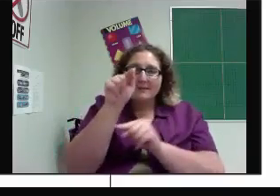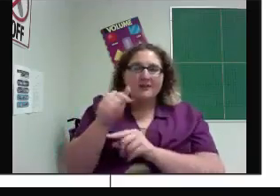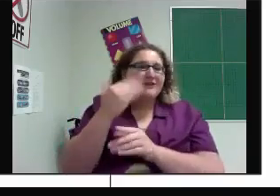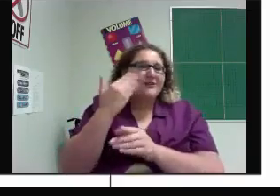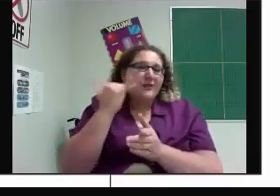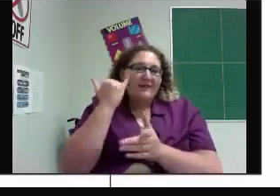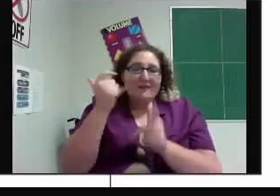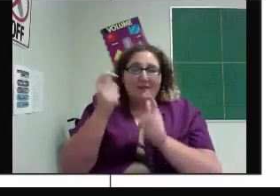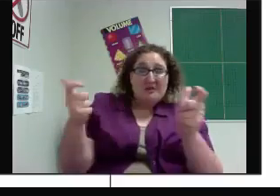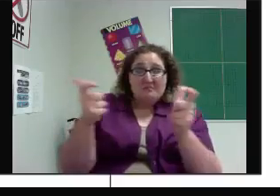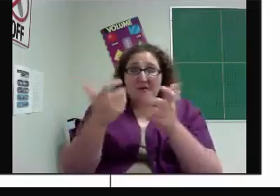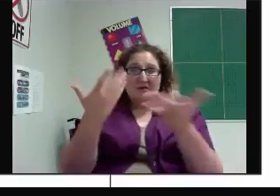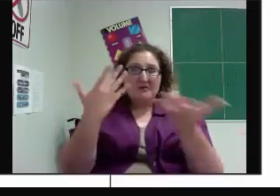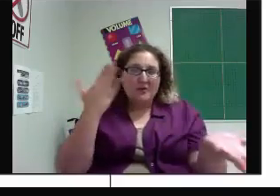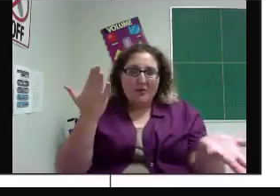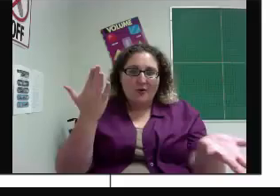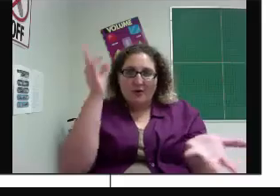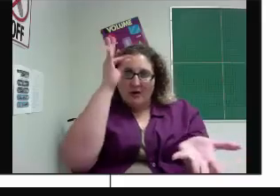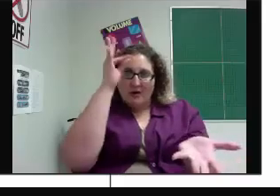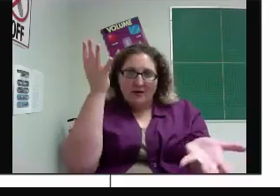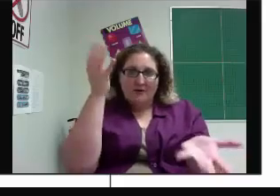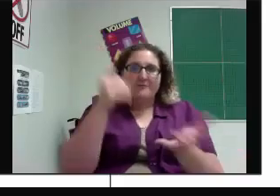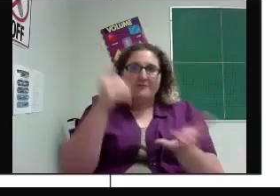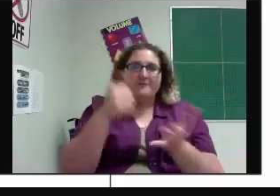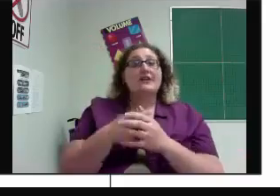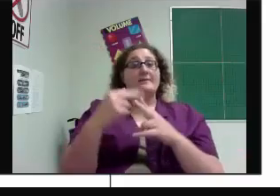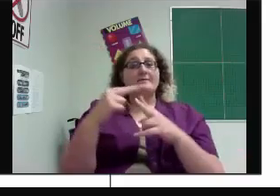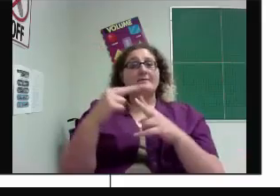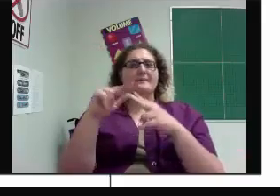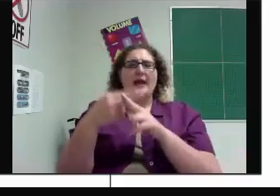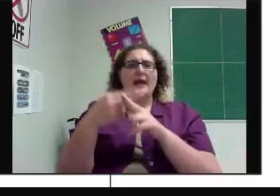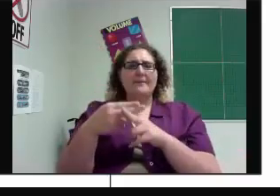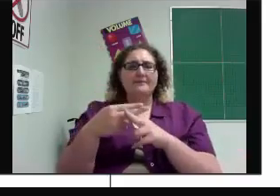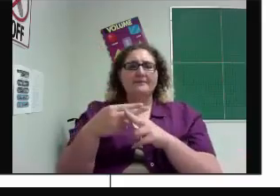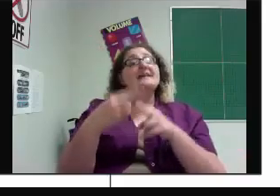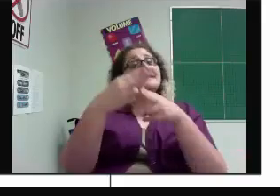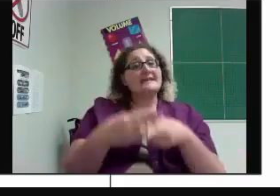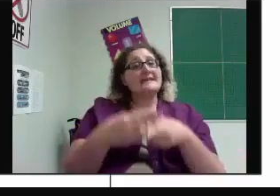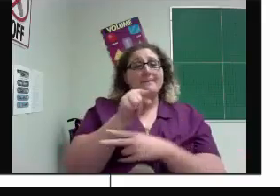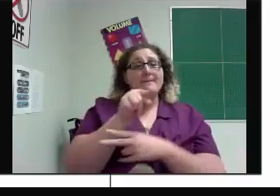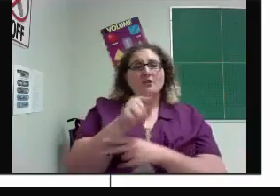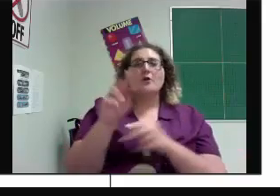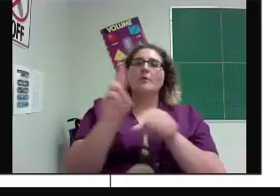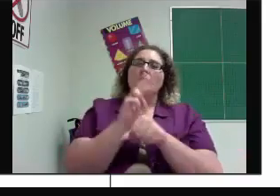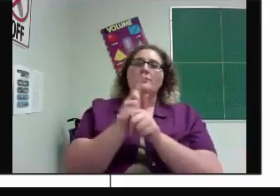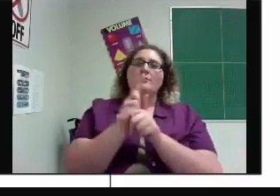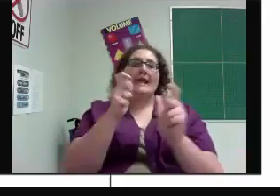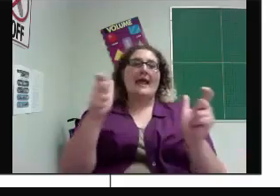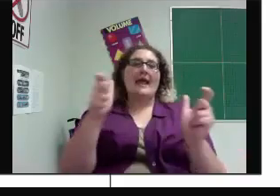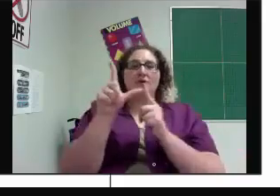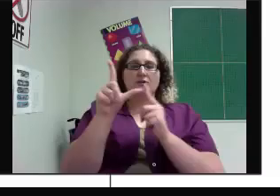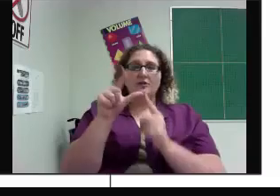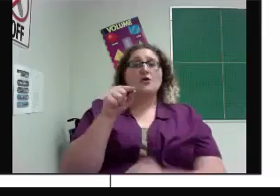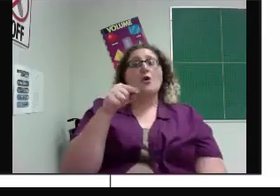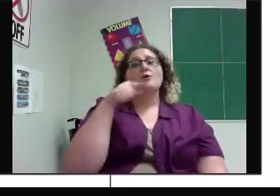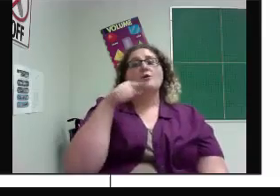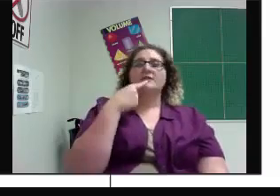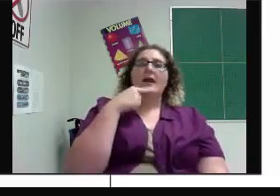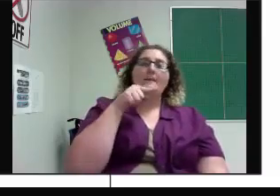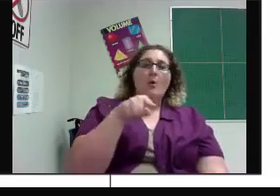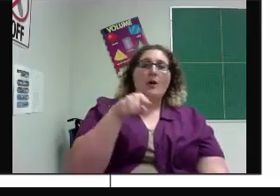how large they are. How to name it? To name a point, we'll use always a capital letter. So in a sentence, you'd say